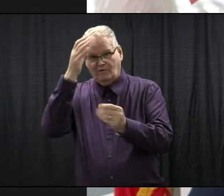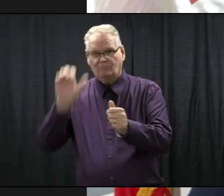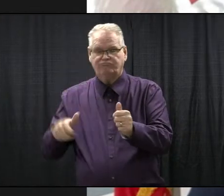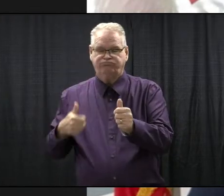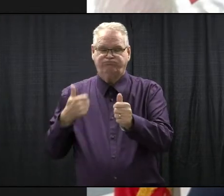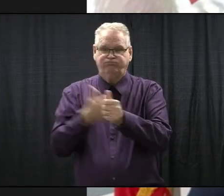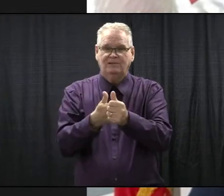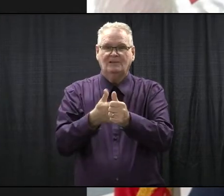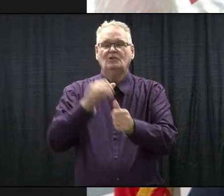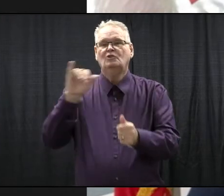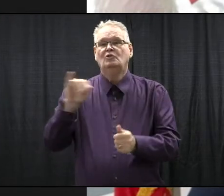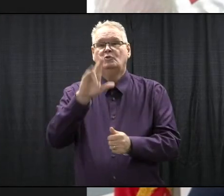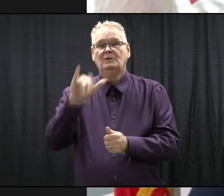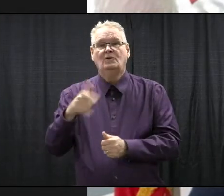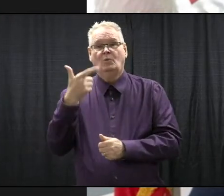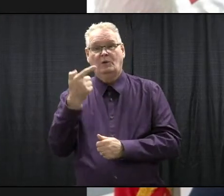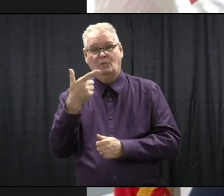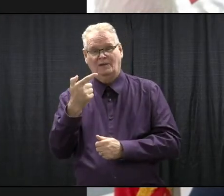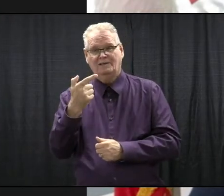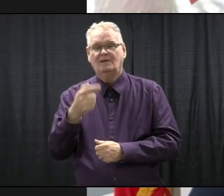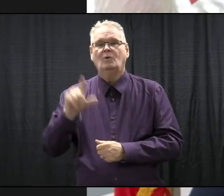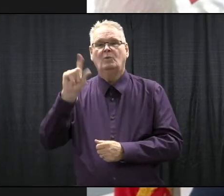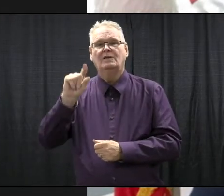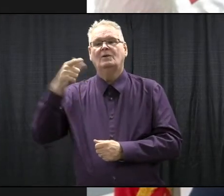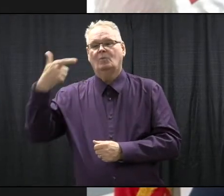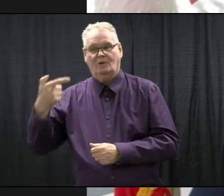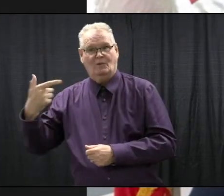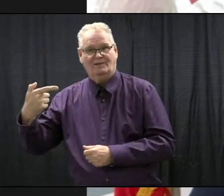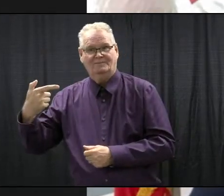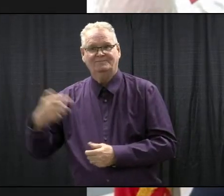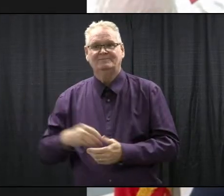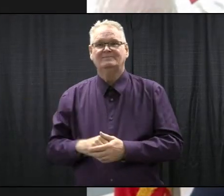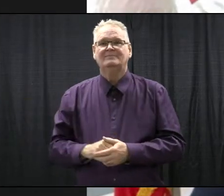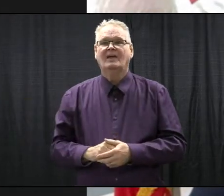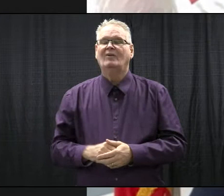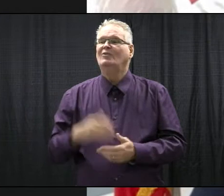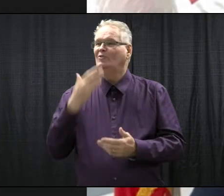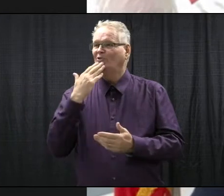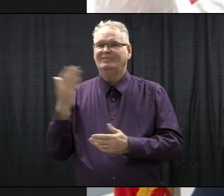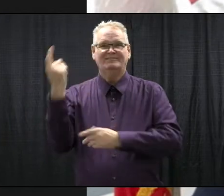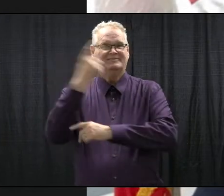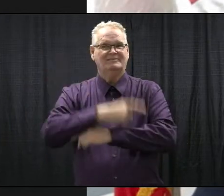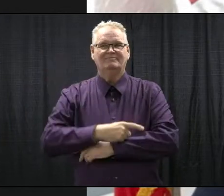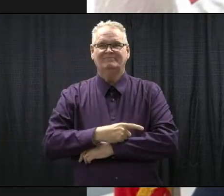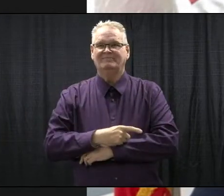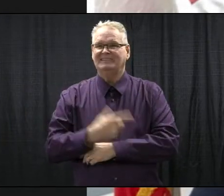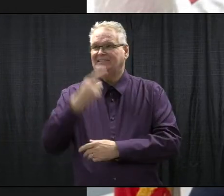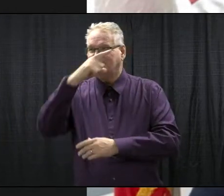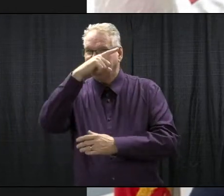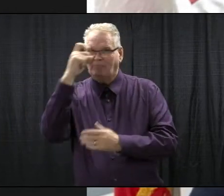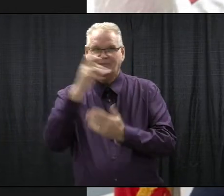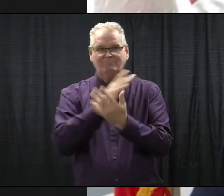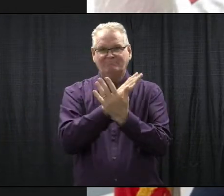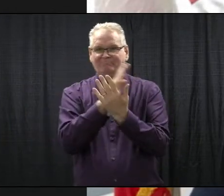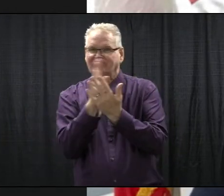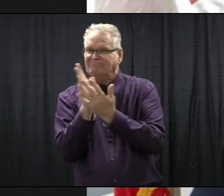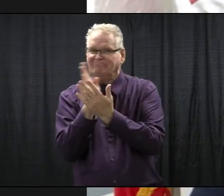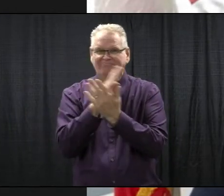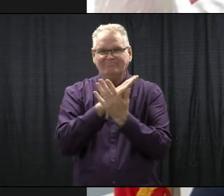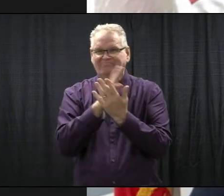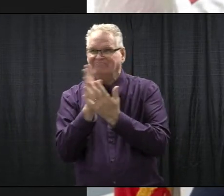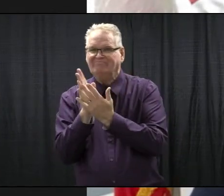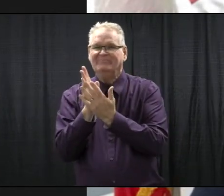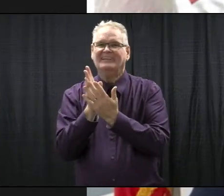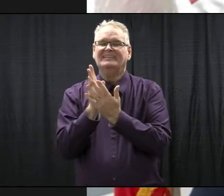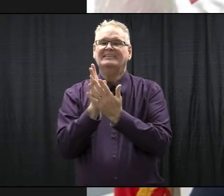2021. It is a good day in the middle of the summer in Newfoundland and Labrador, as over 600,000 doses of the